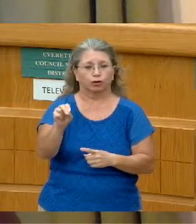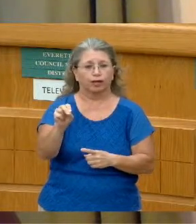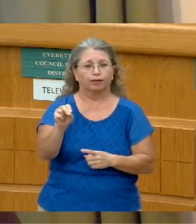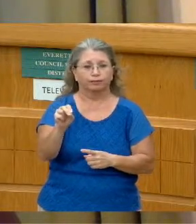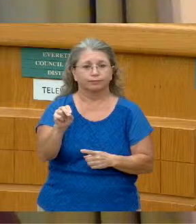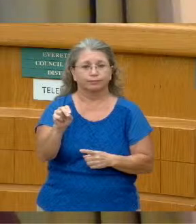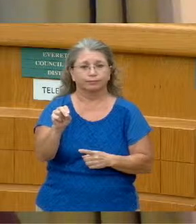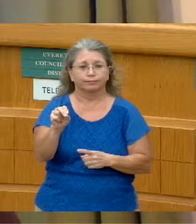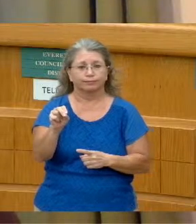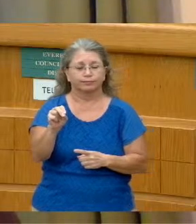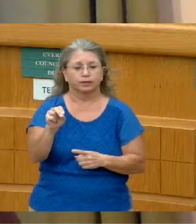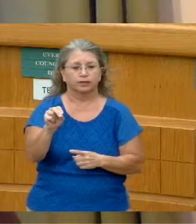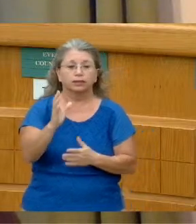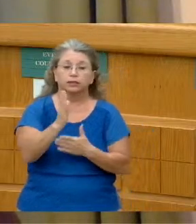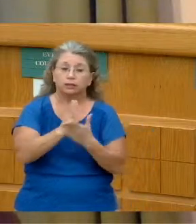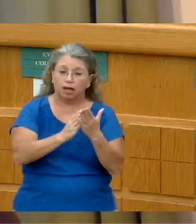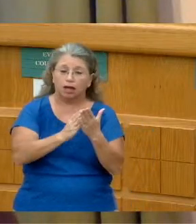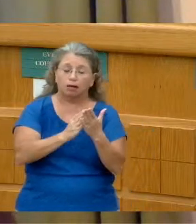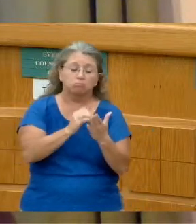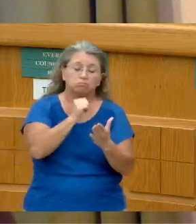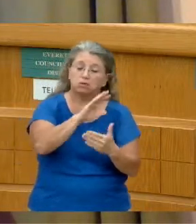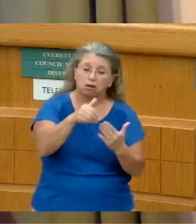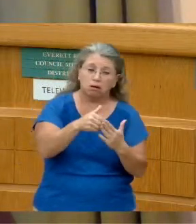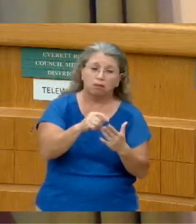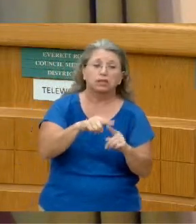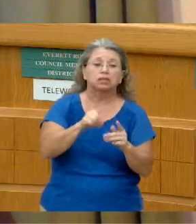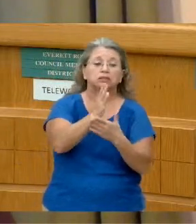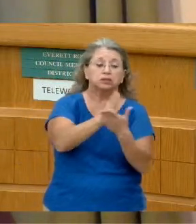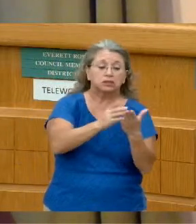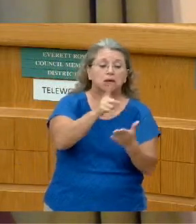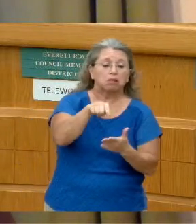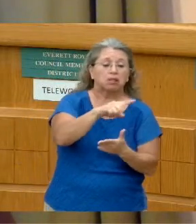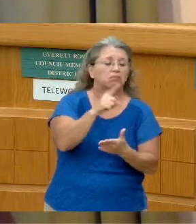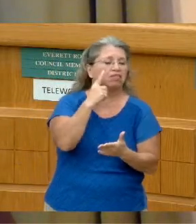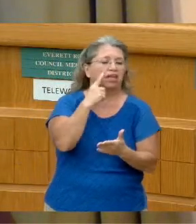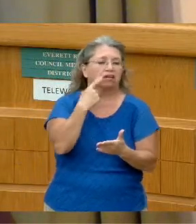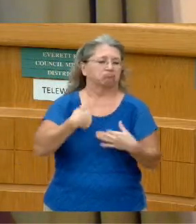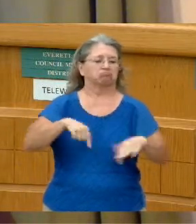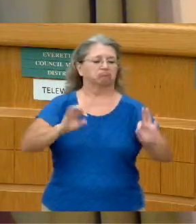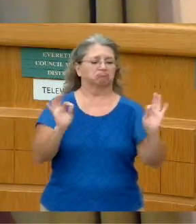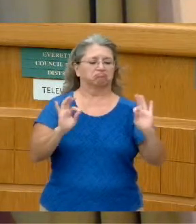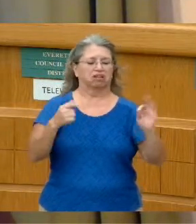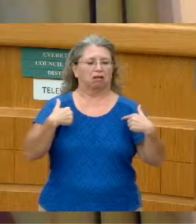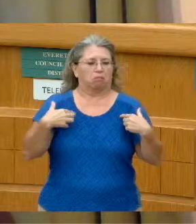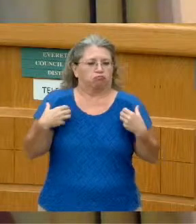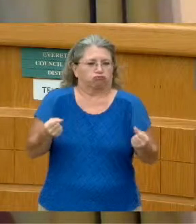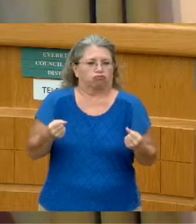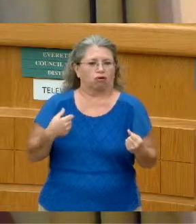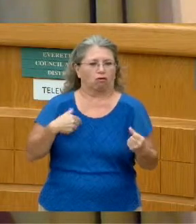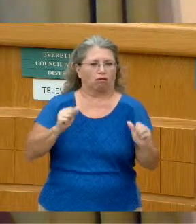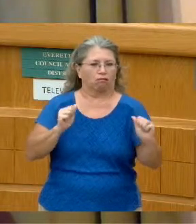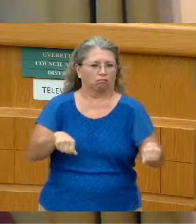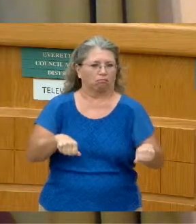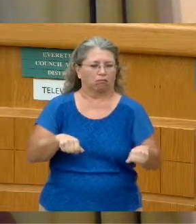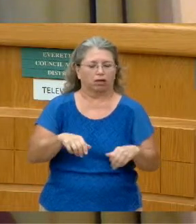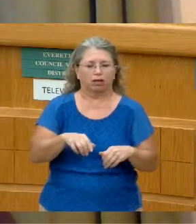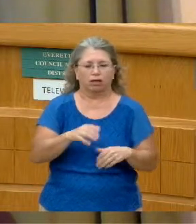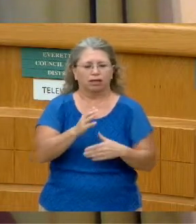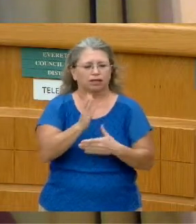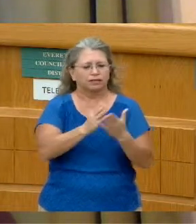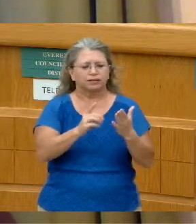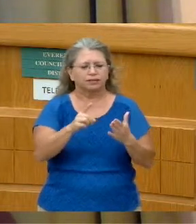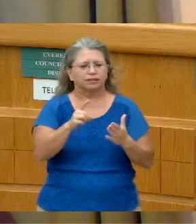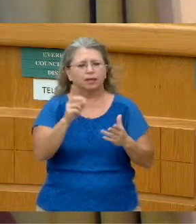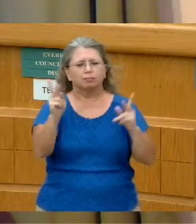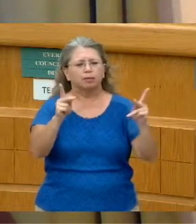age. Some, not all, in this age group think they're invincible, and many don't believe for 1 second